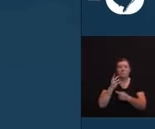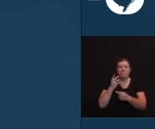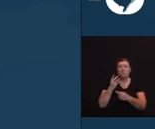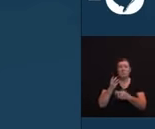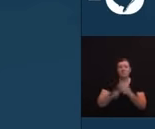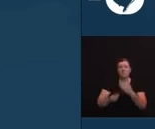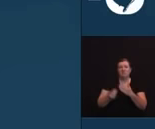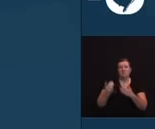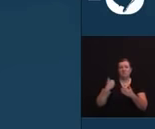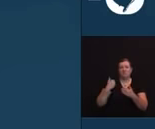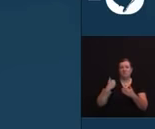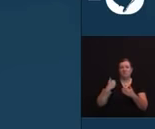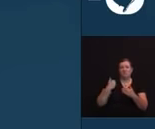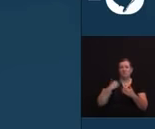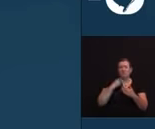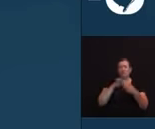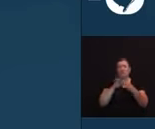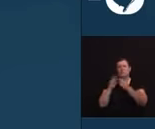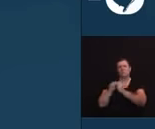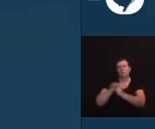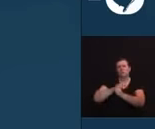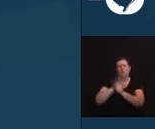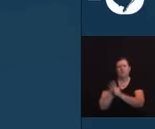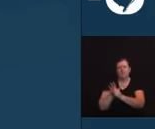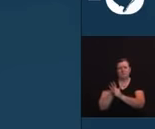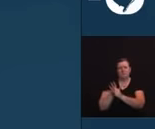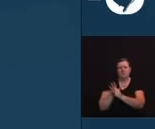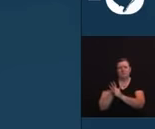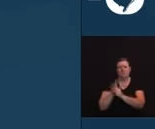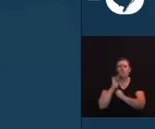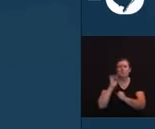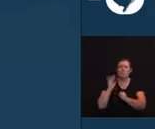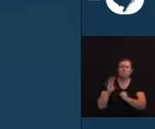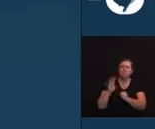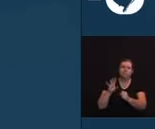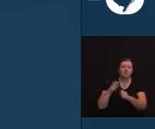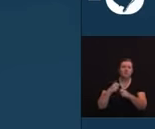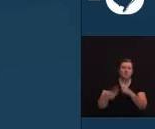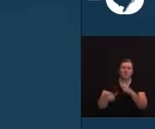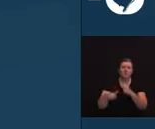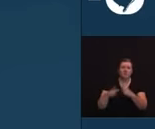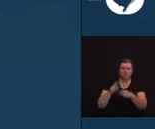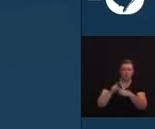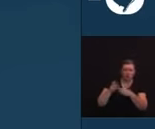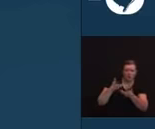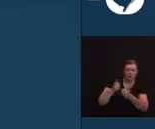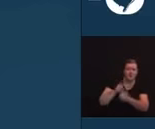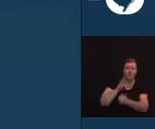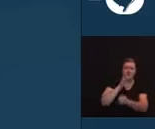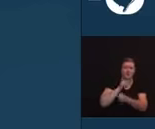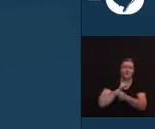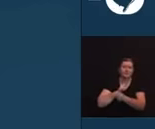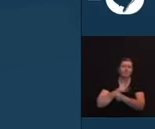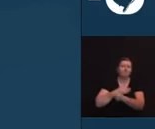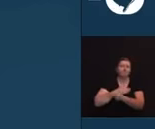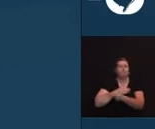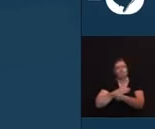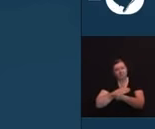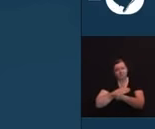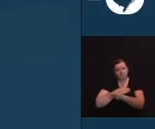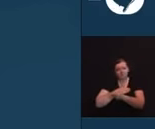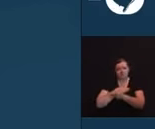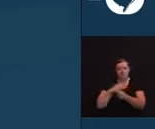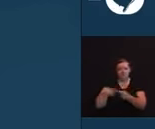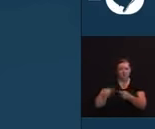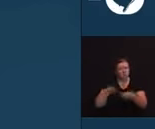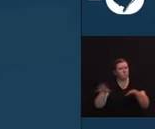COVID. One of the toughest calls, frankly, I've been a part of, and forget about me, just the what they did for that little guy